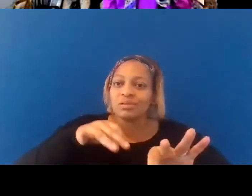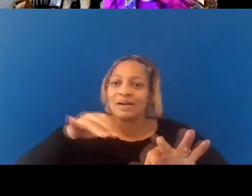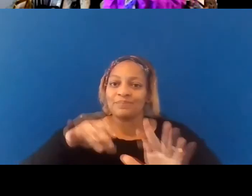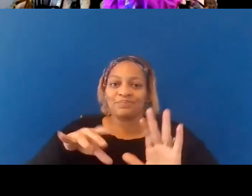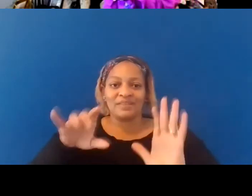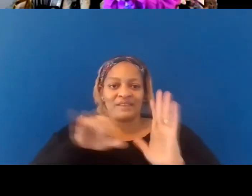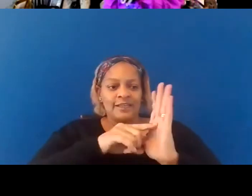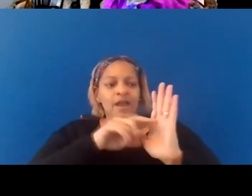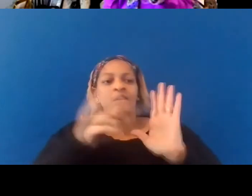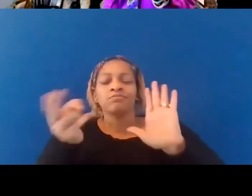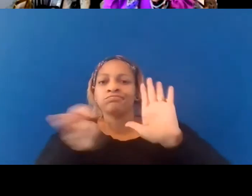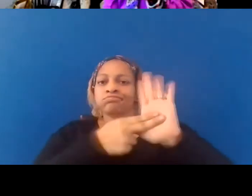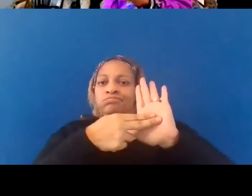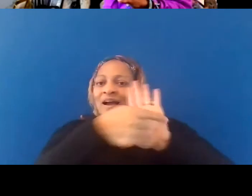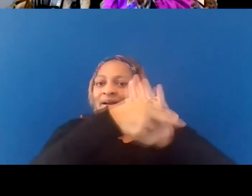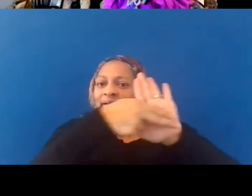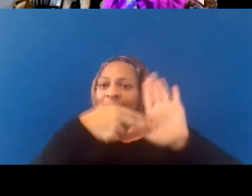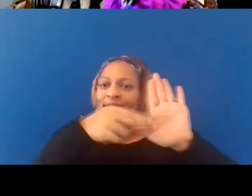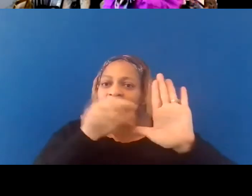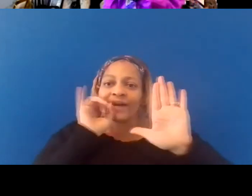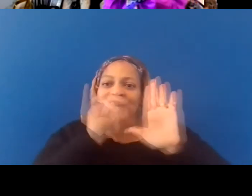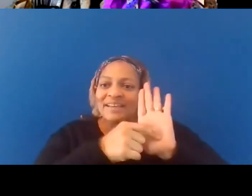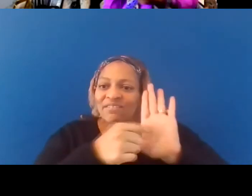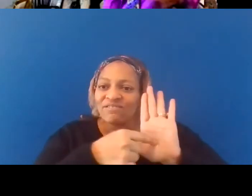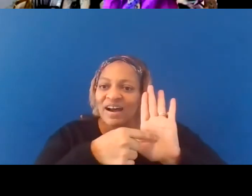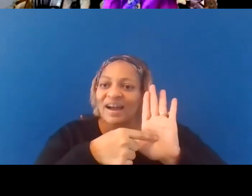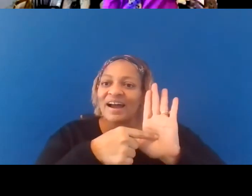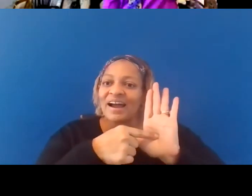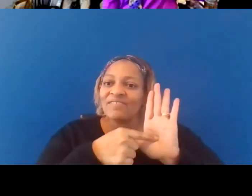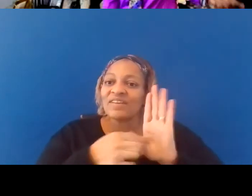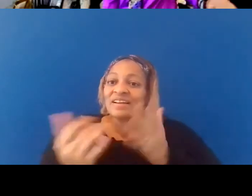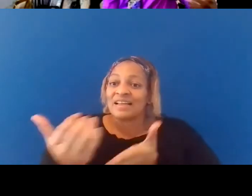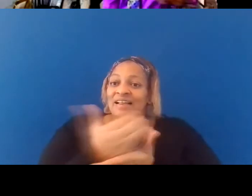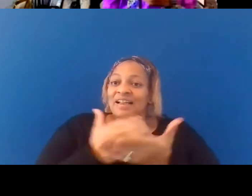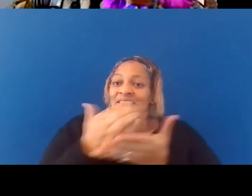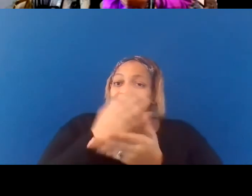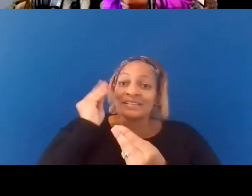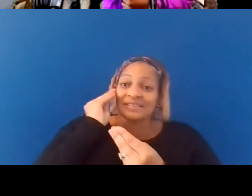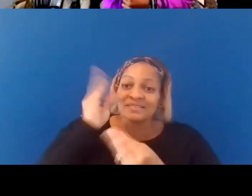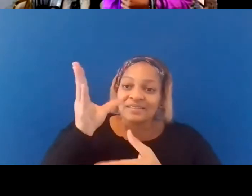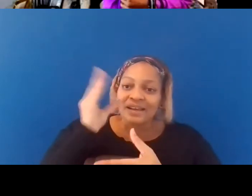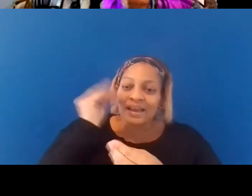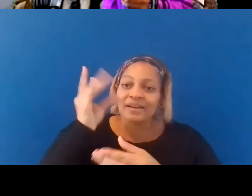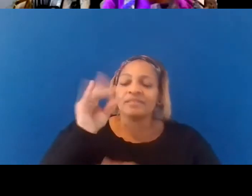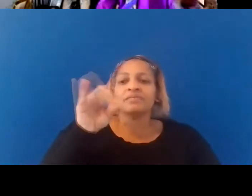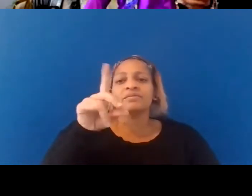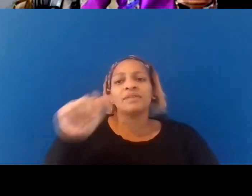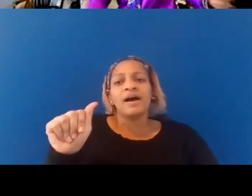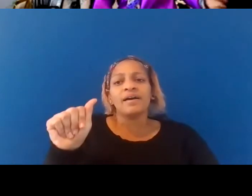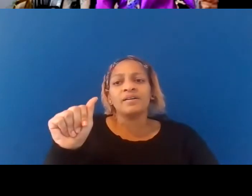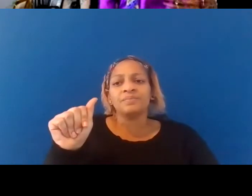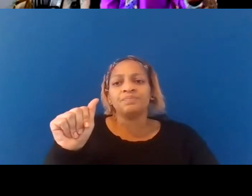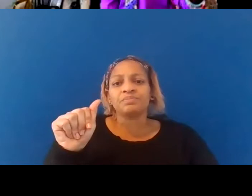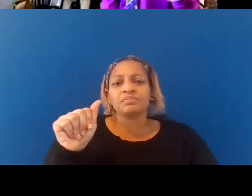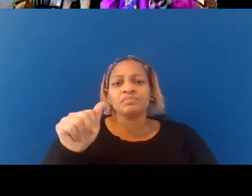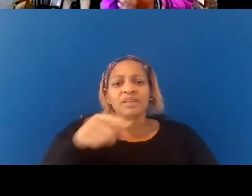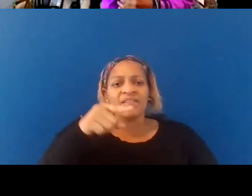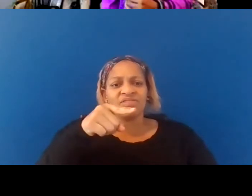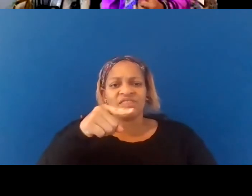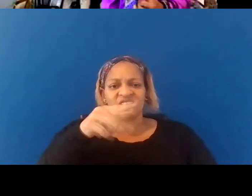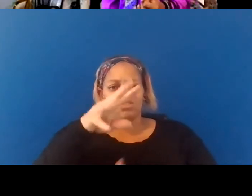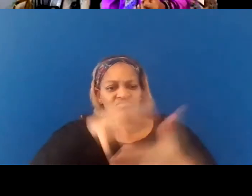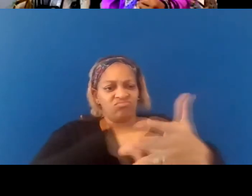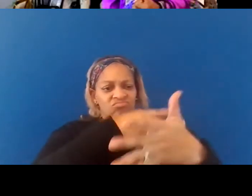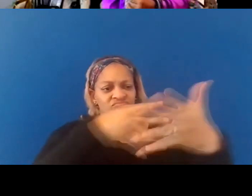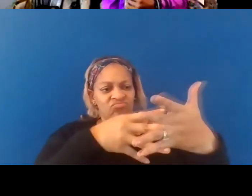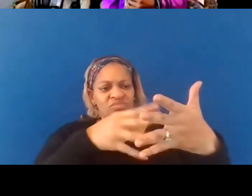evidence, of quantifying the data. What is the data indicating? Well, what is the data of our